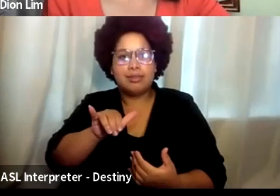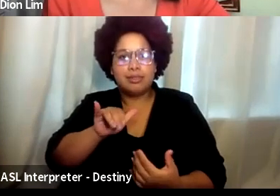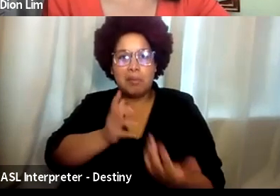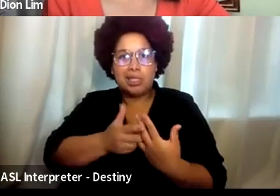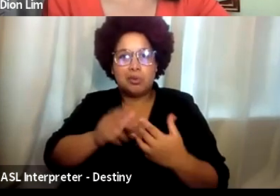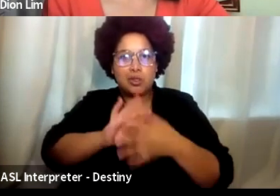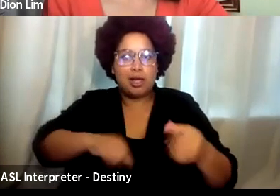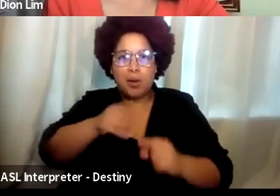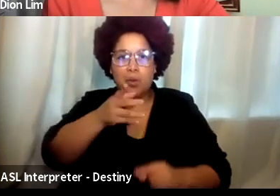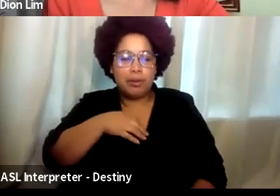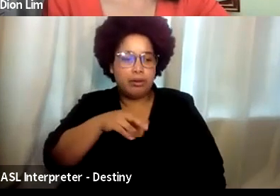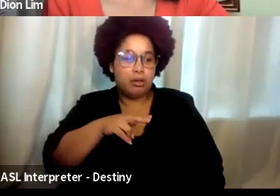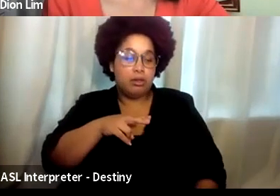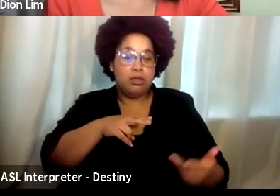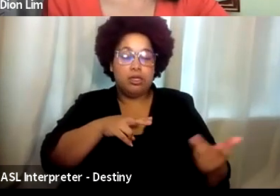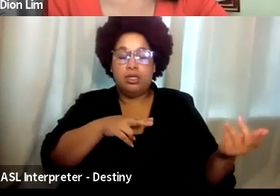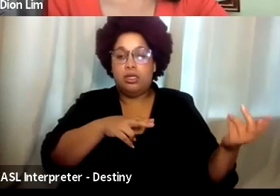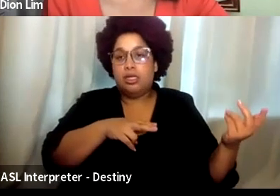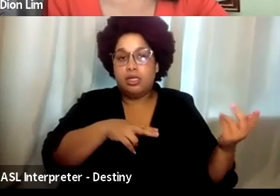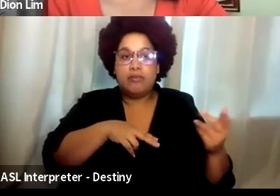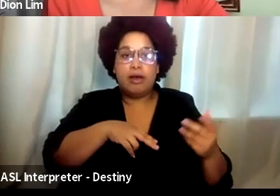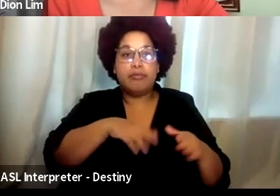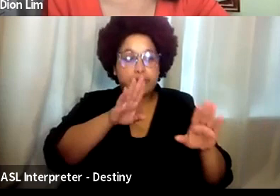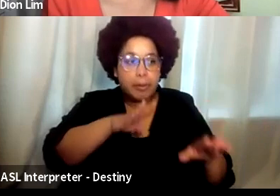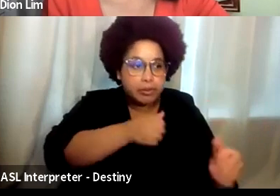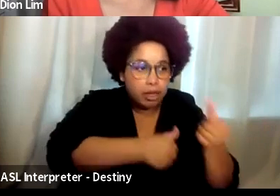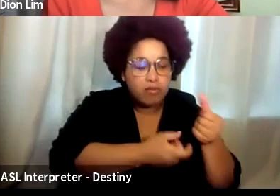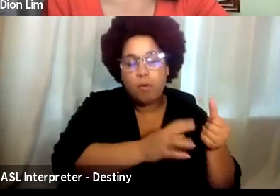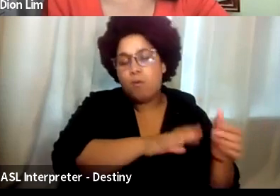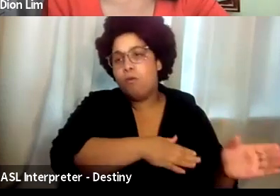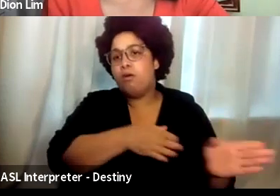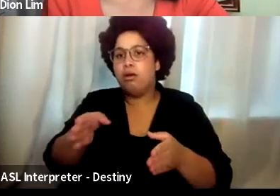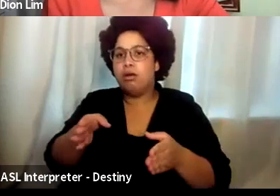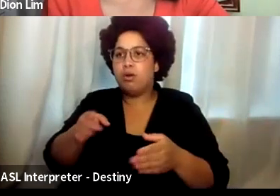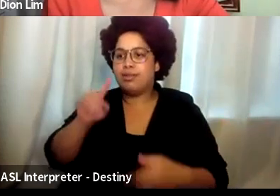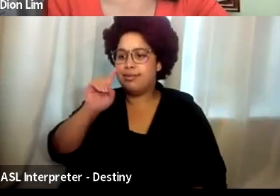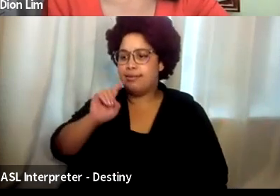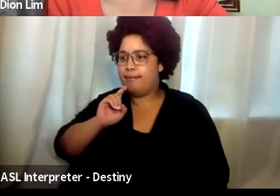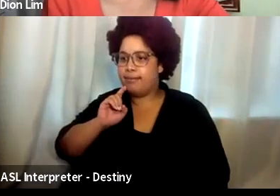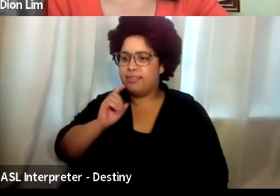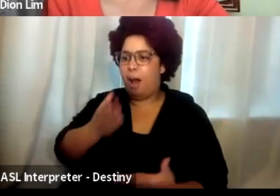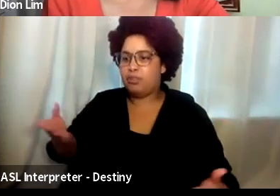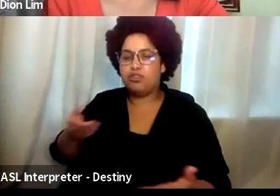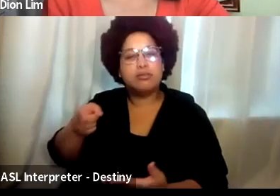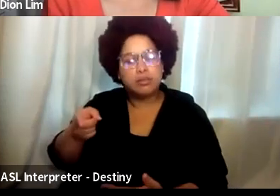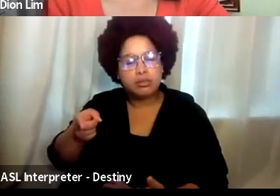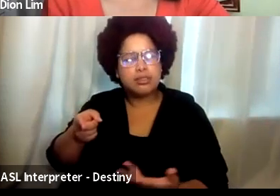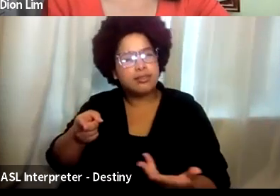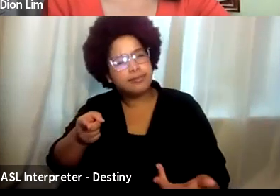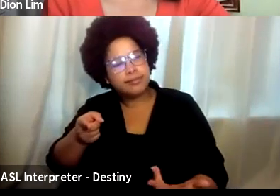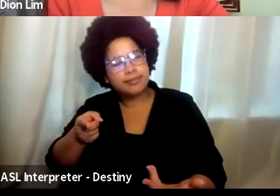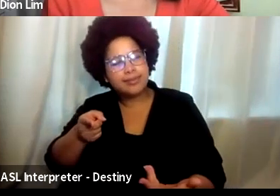about, that women are seen either as, Asian women are seen either as submissive or in some way, you know, sex objects, which is, you